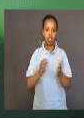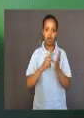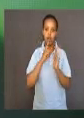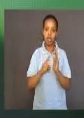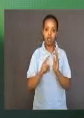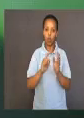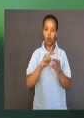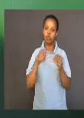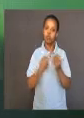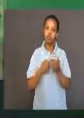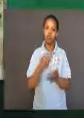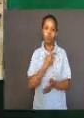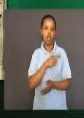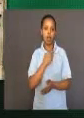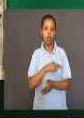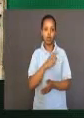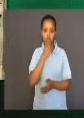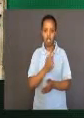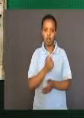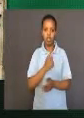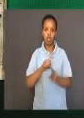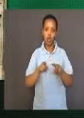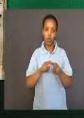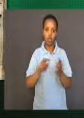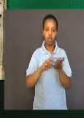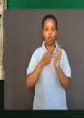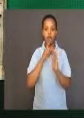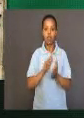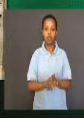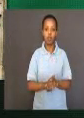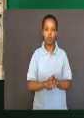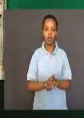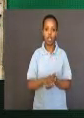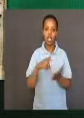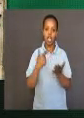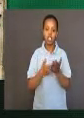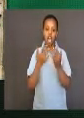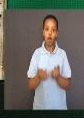religious beliefs. As you can see depicted in the